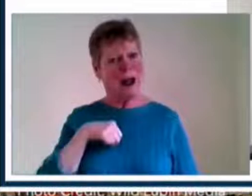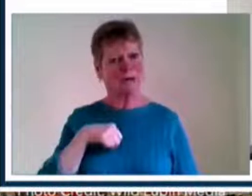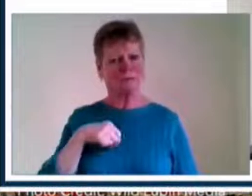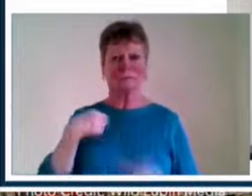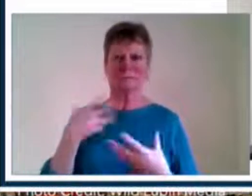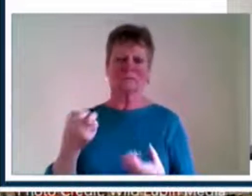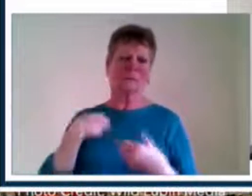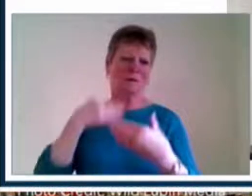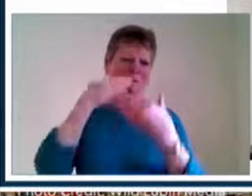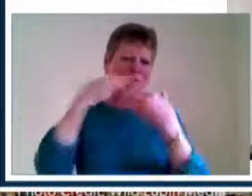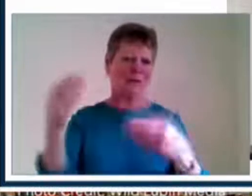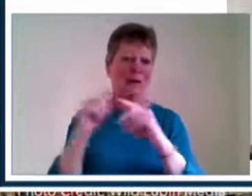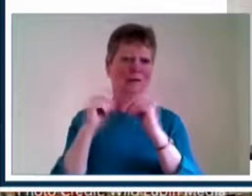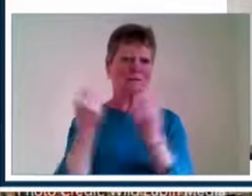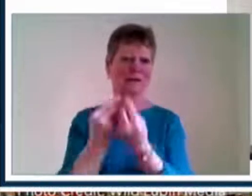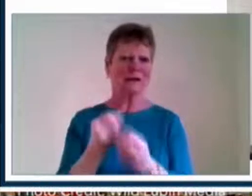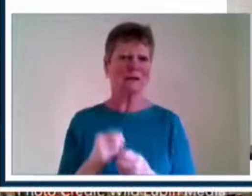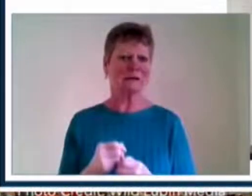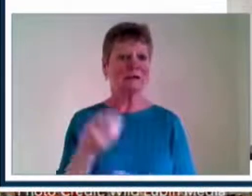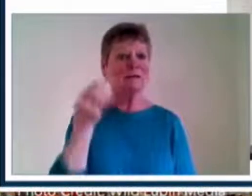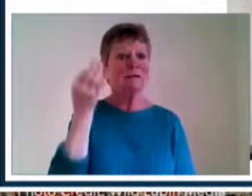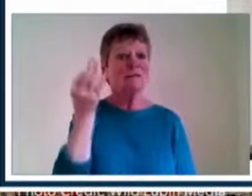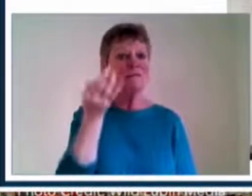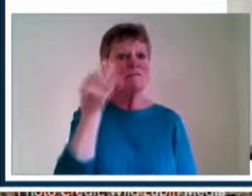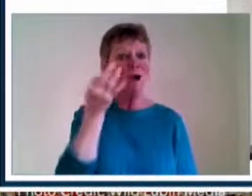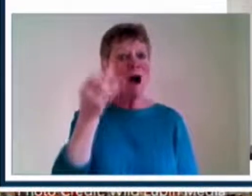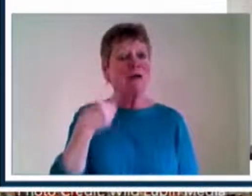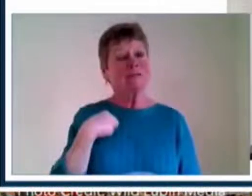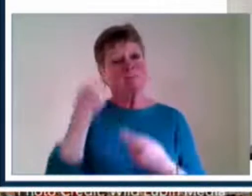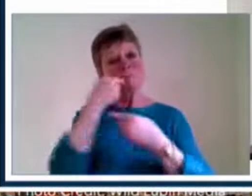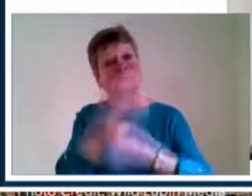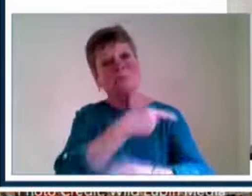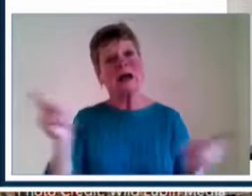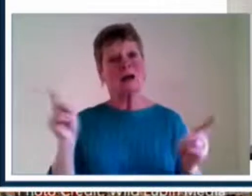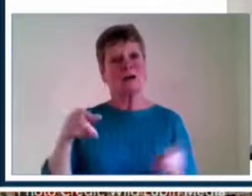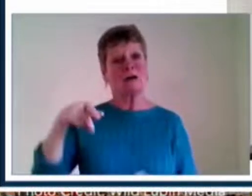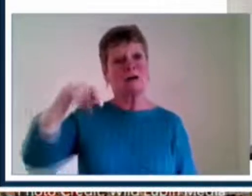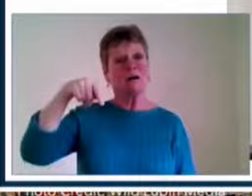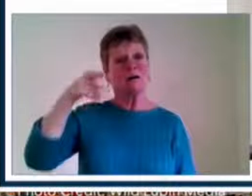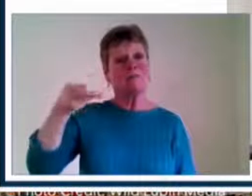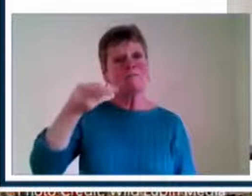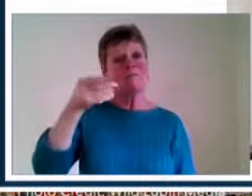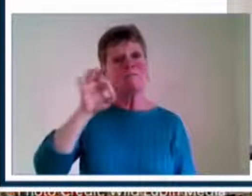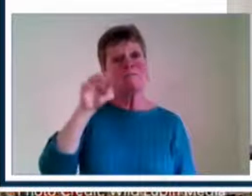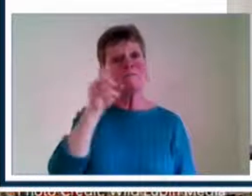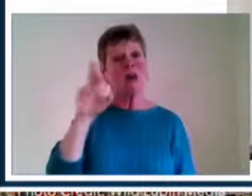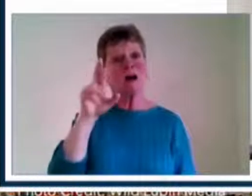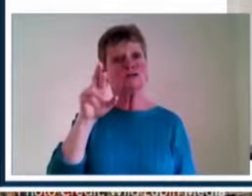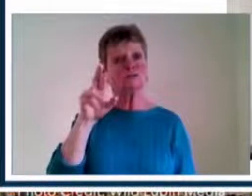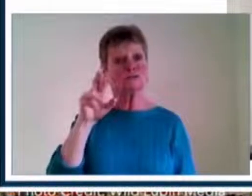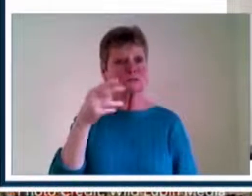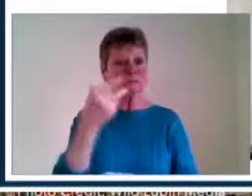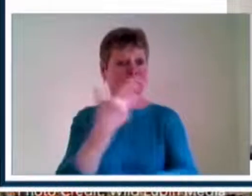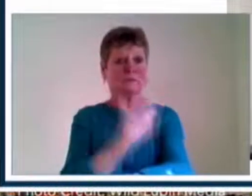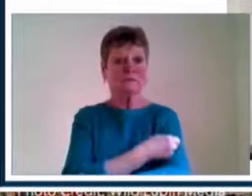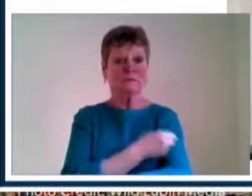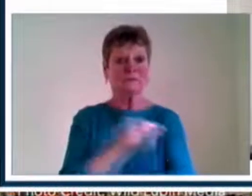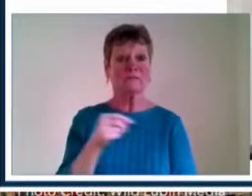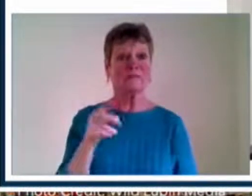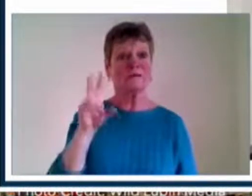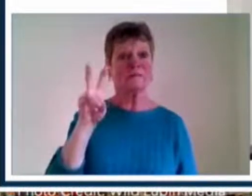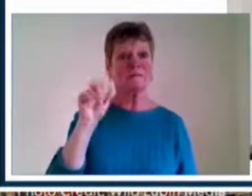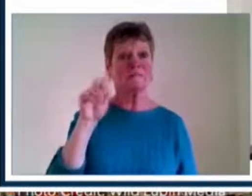you. Also on Friday, we announced that going forward, the Pfizer vaccine would be available to anyone who is eligible for